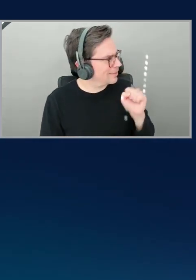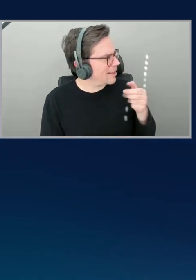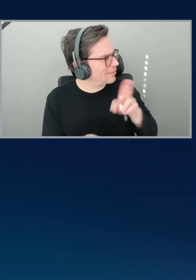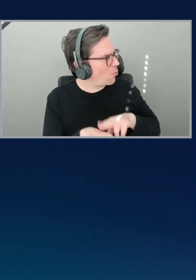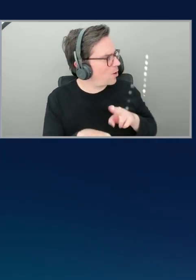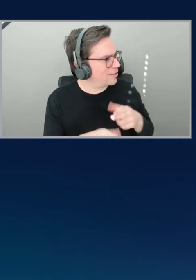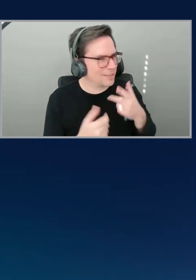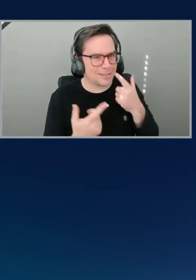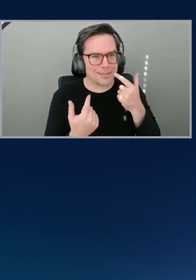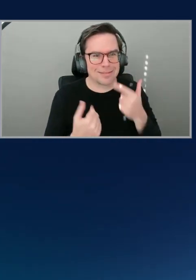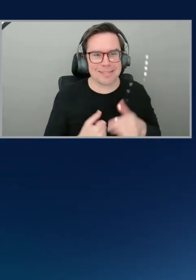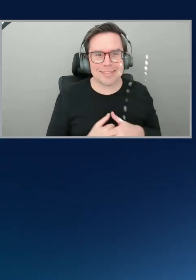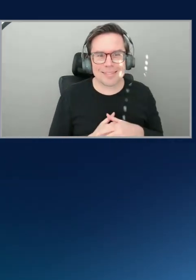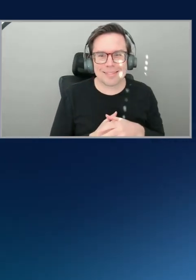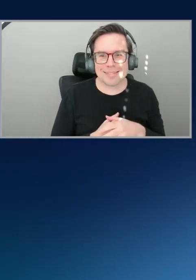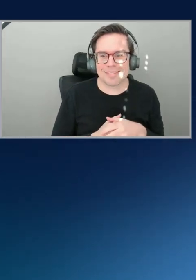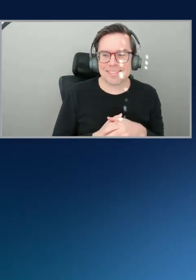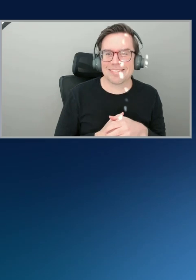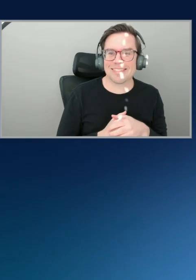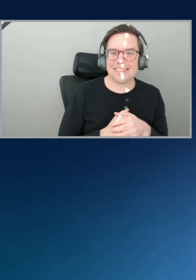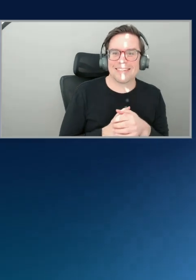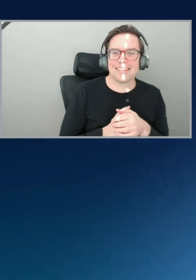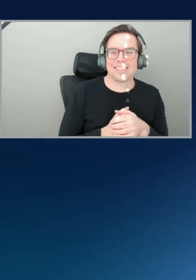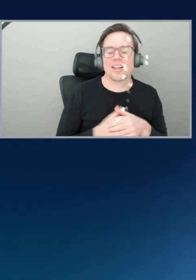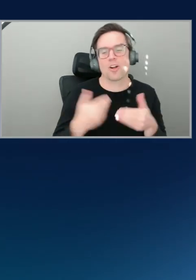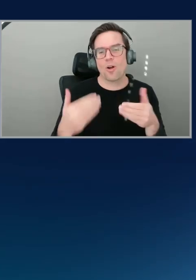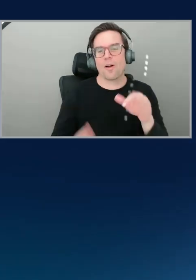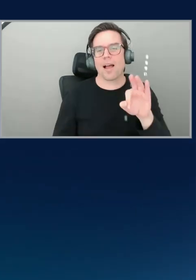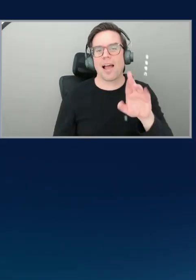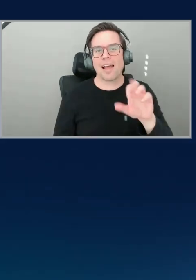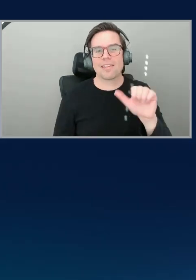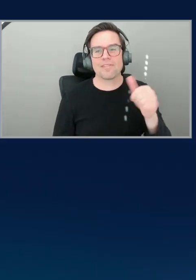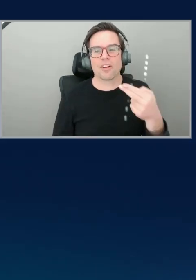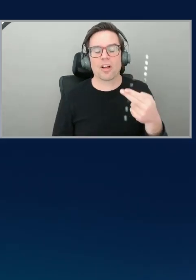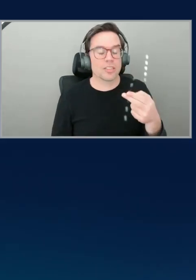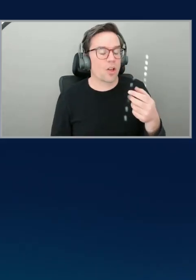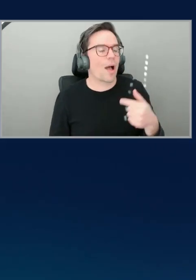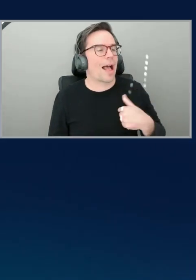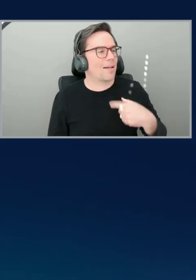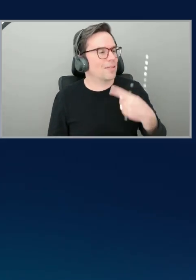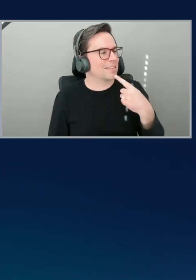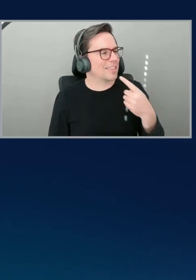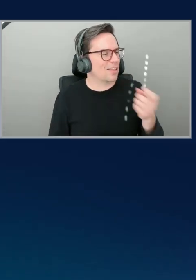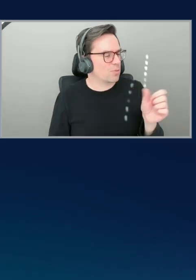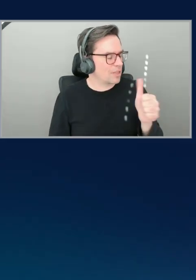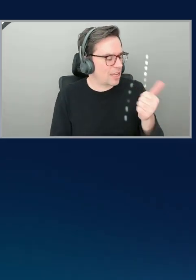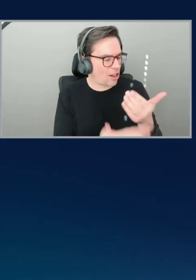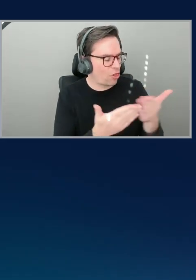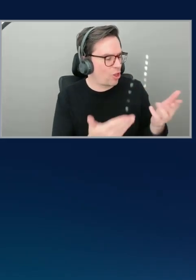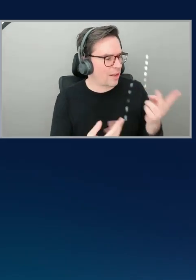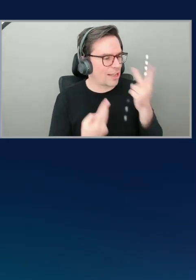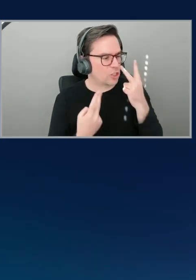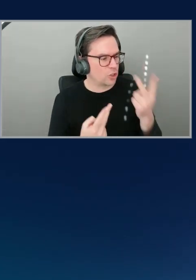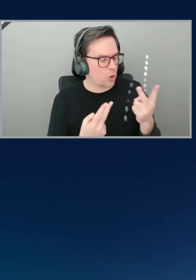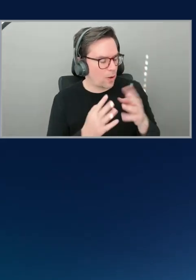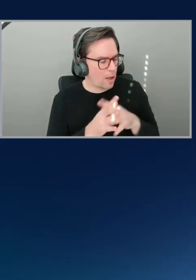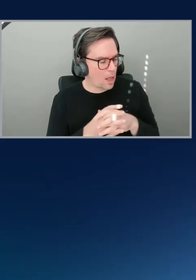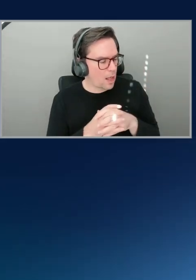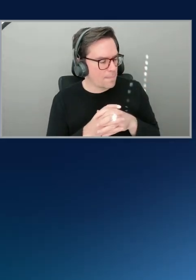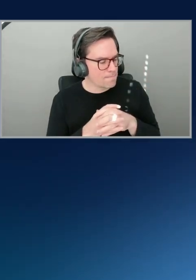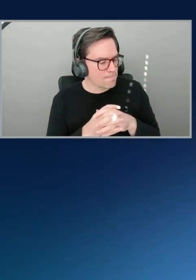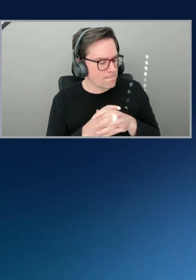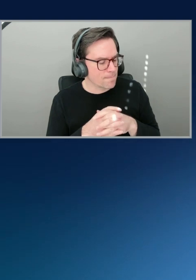Go ahead, Farah. No, I was going to say there was another thing that I saw. I thought. I believe it was